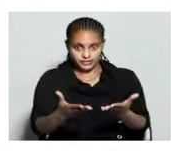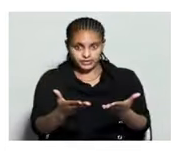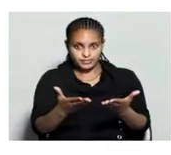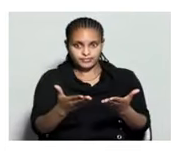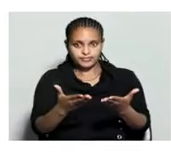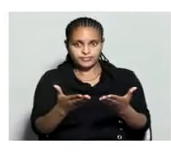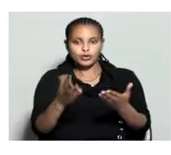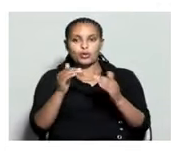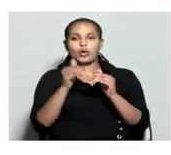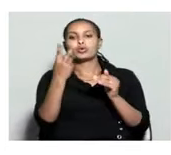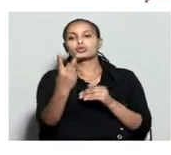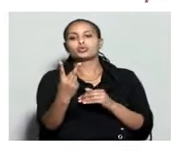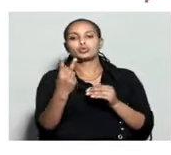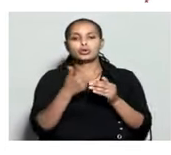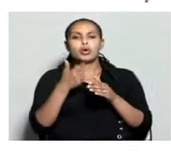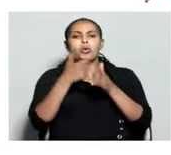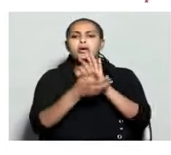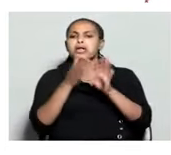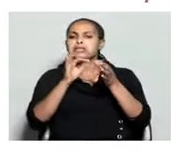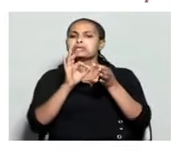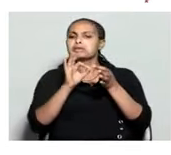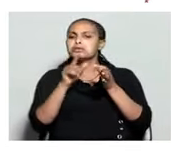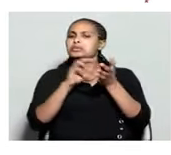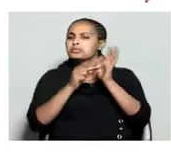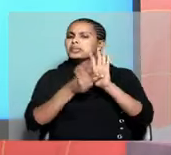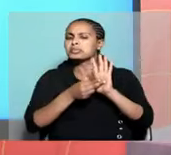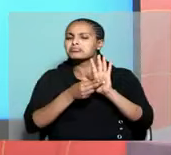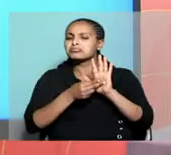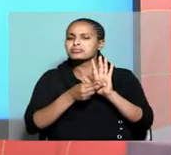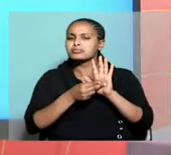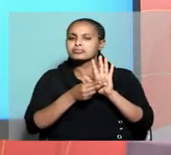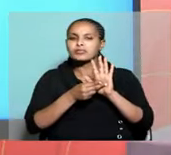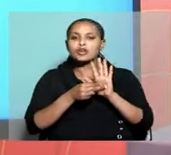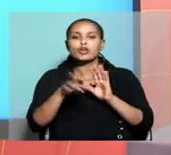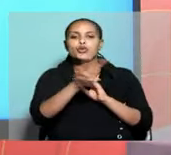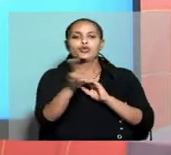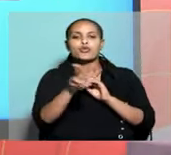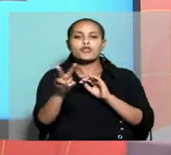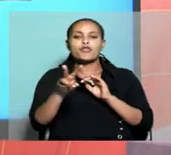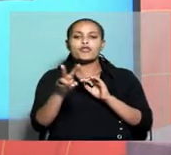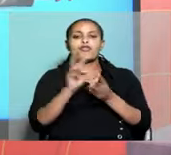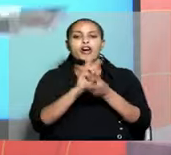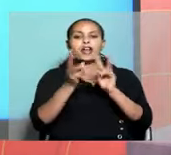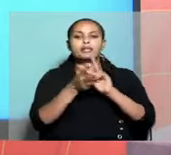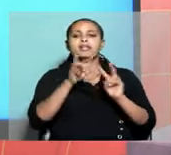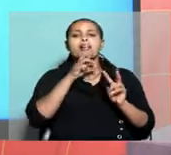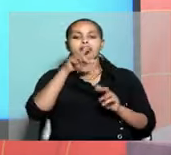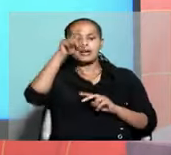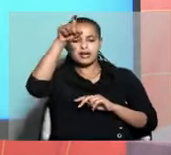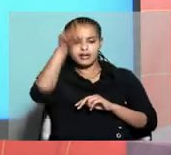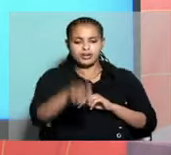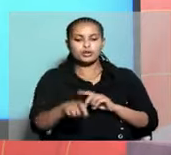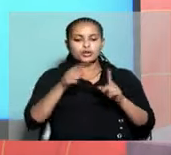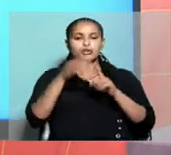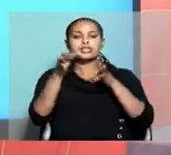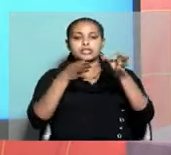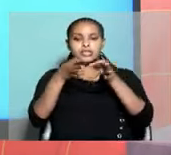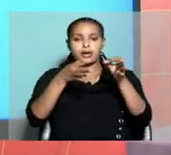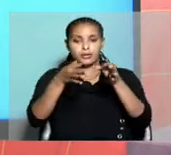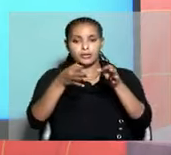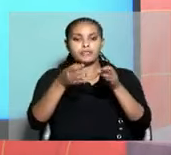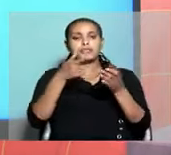equal 2, you see. What does this mean? Two variables are required to